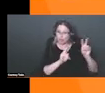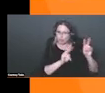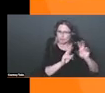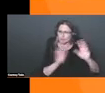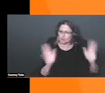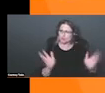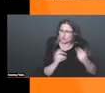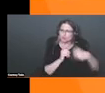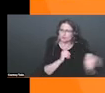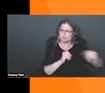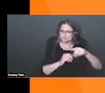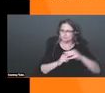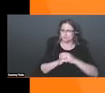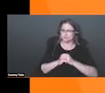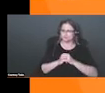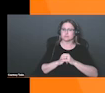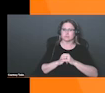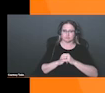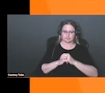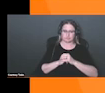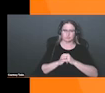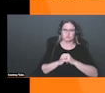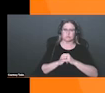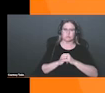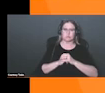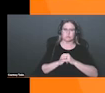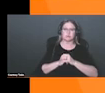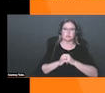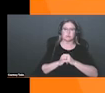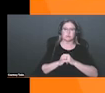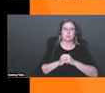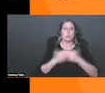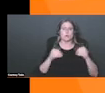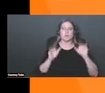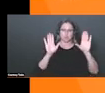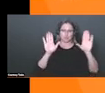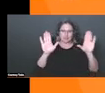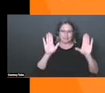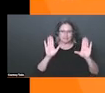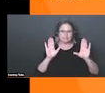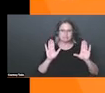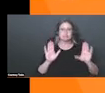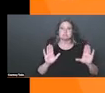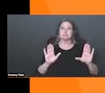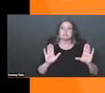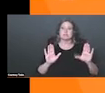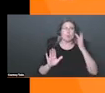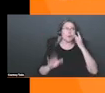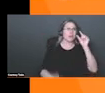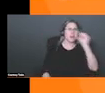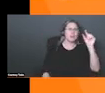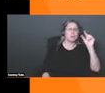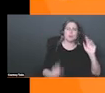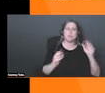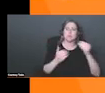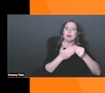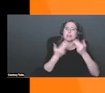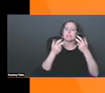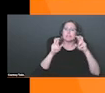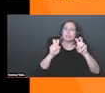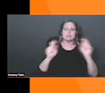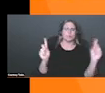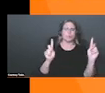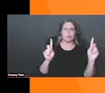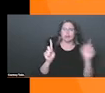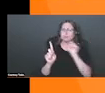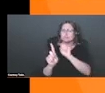you to do so, because it's really amazing to look at where the government is investing their